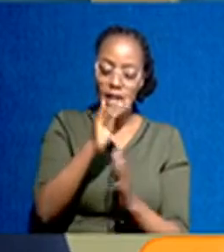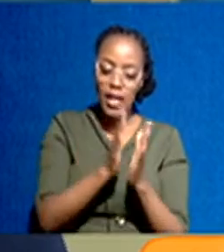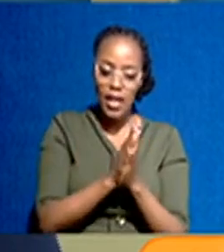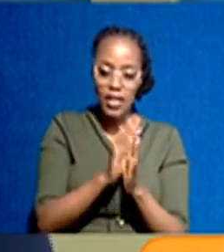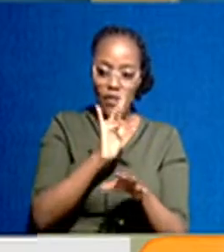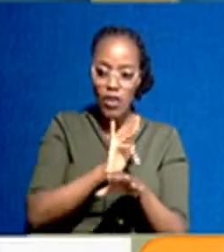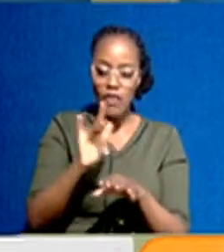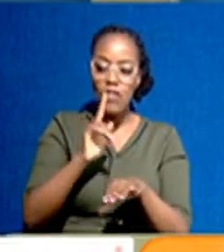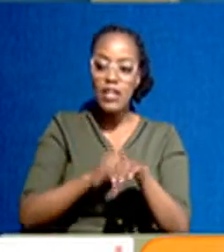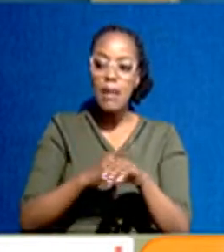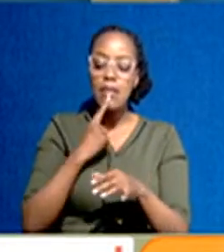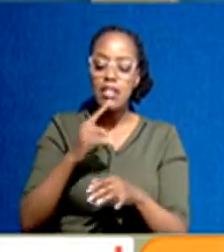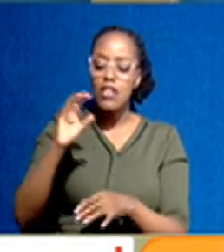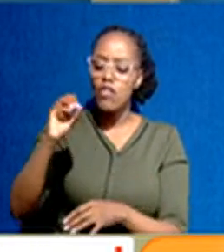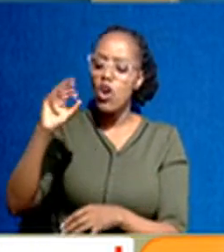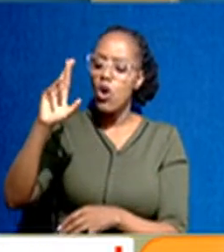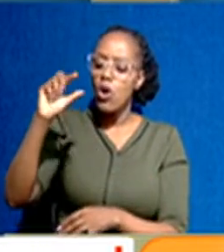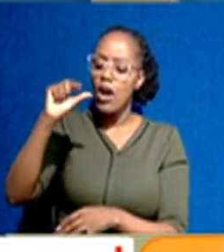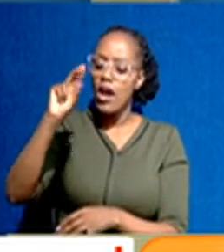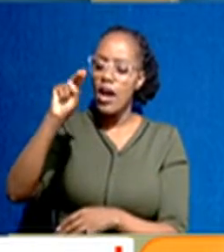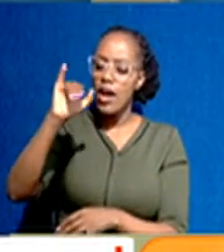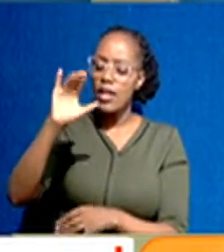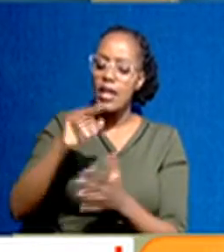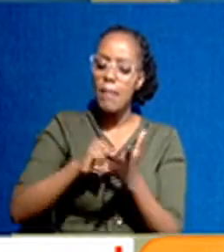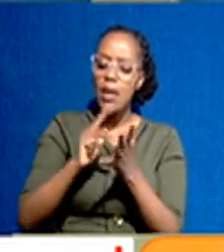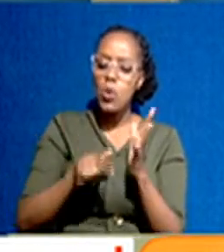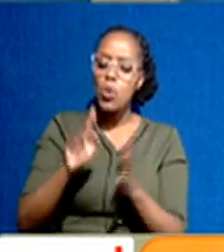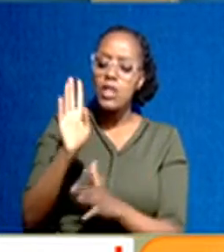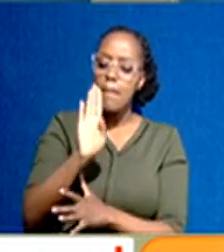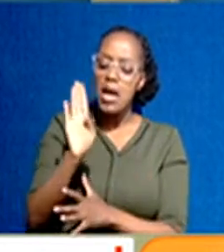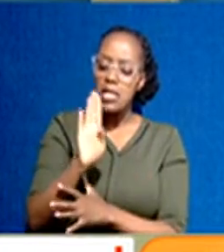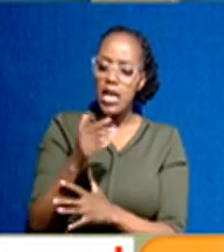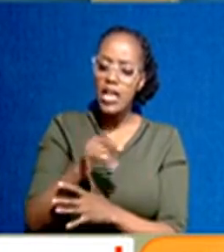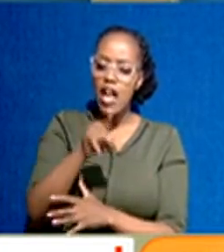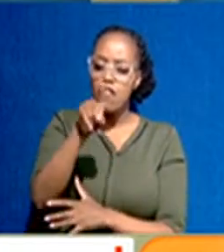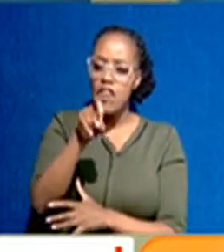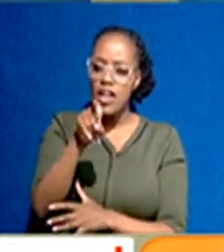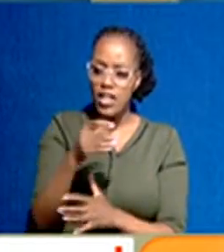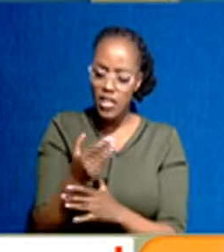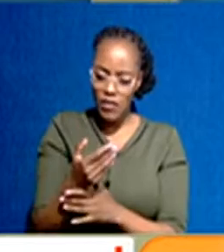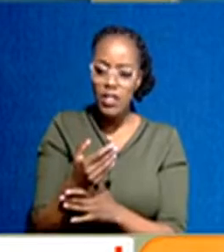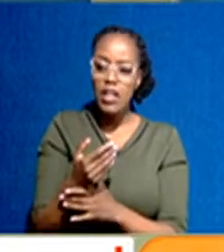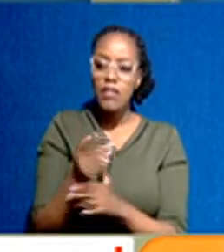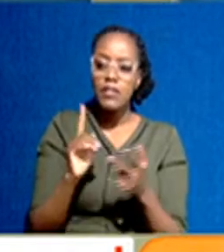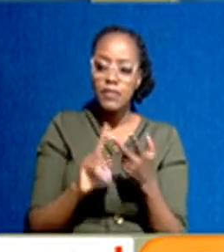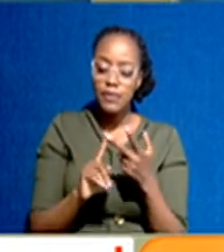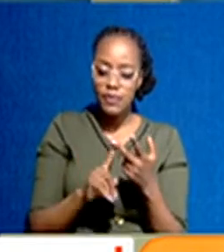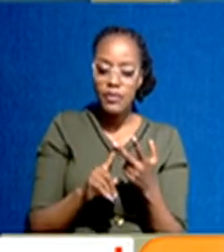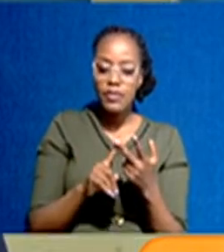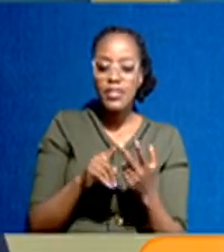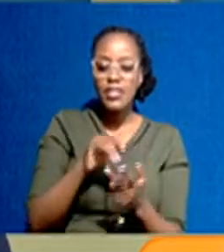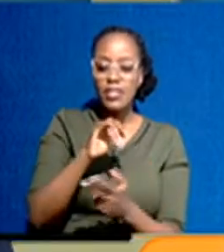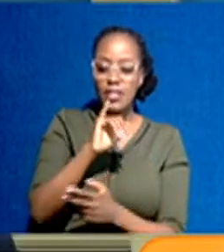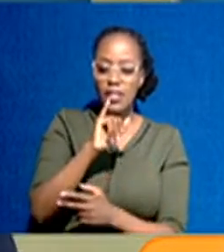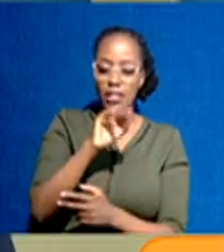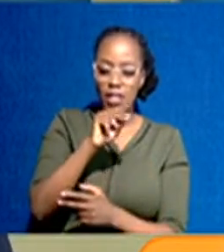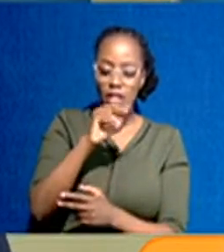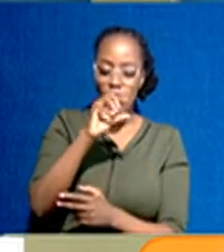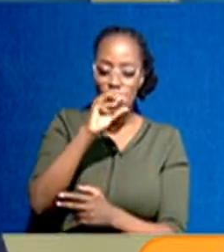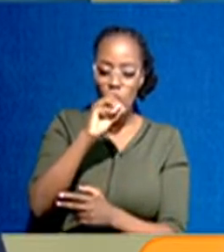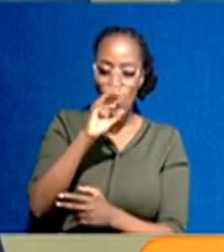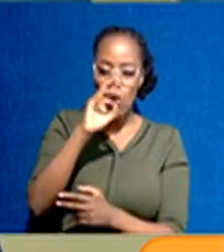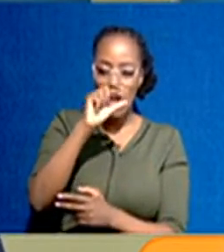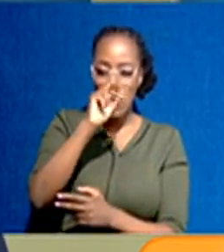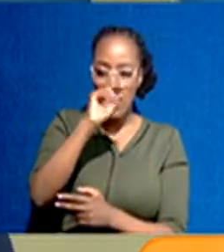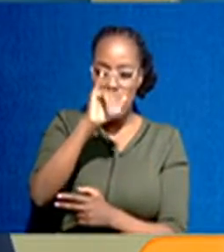contaminants. When I say organic contaminants, is like bacteria, viruses, protozoa. Inorganic is like fluoride, which is